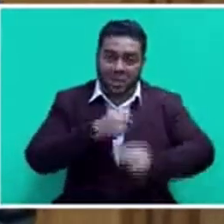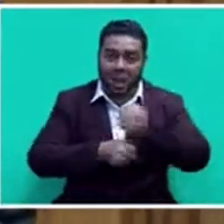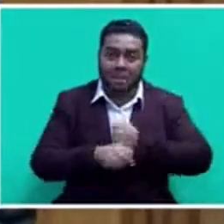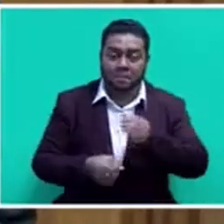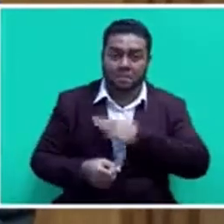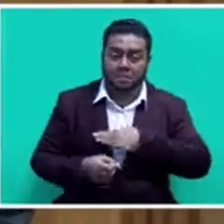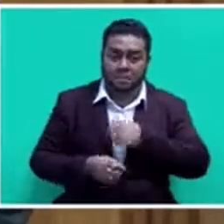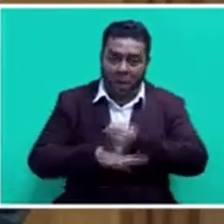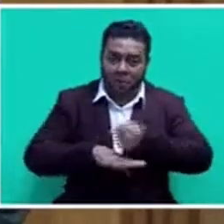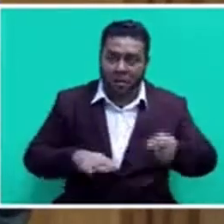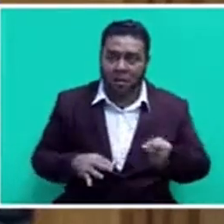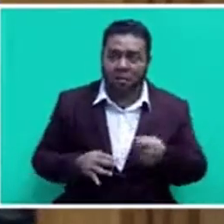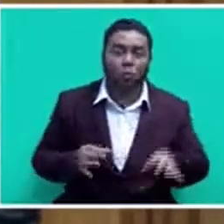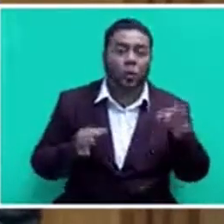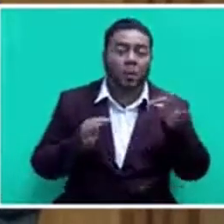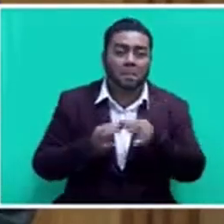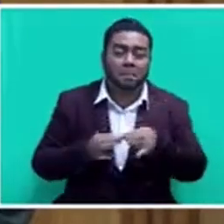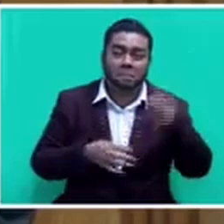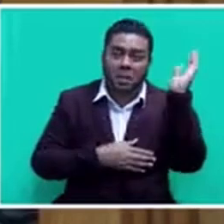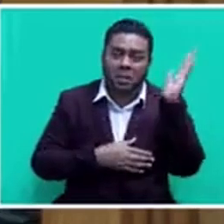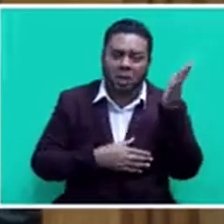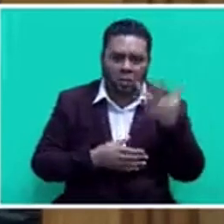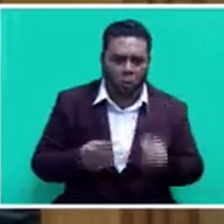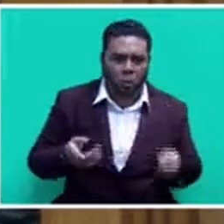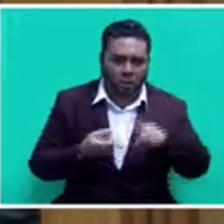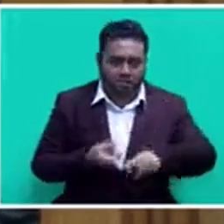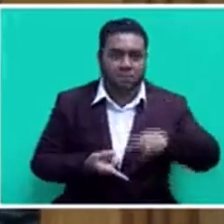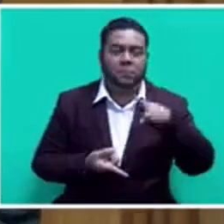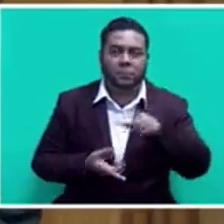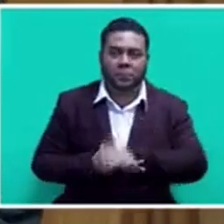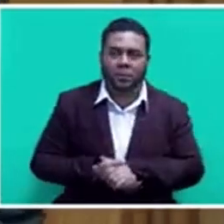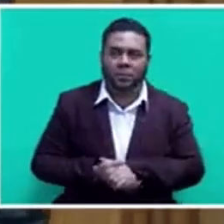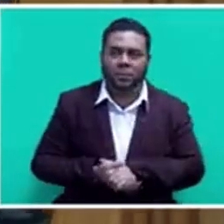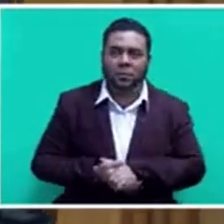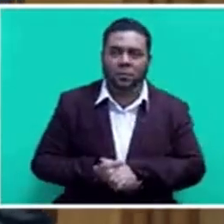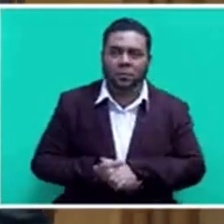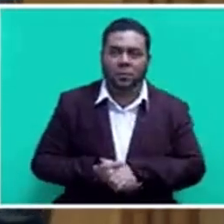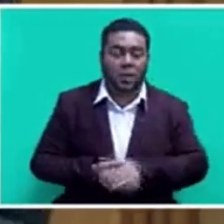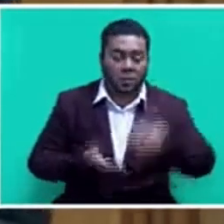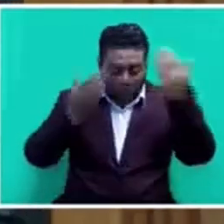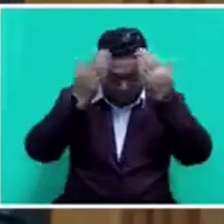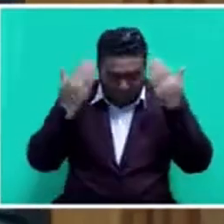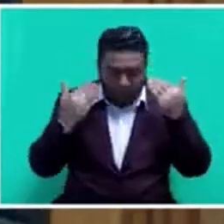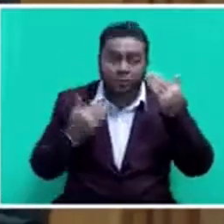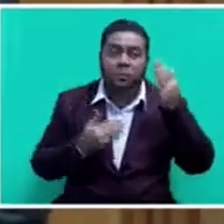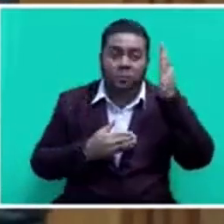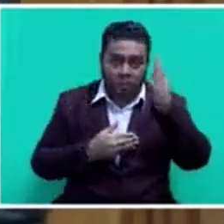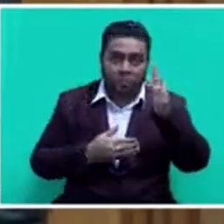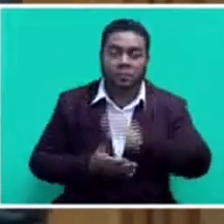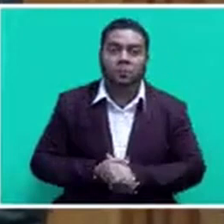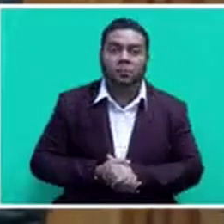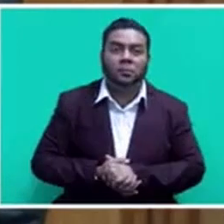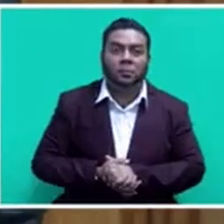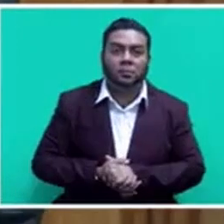Finance Minister Biman Prasad will burden them with a hefty increase? Now, Honorable Speaker,